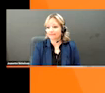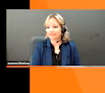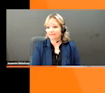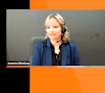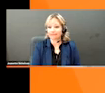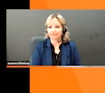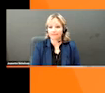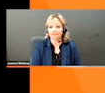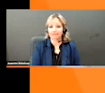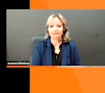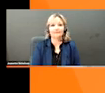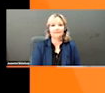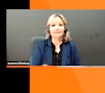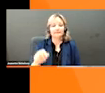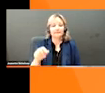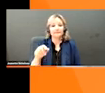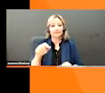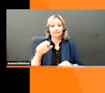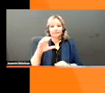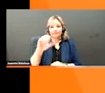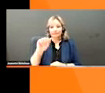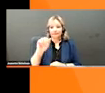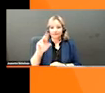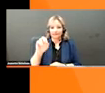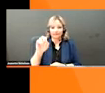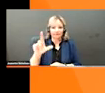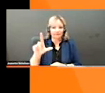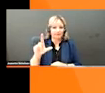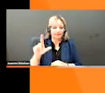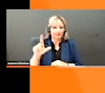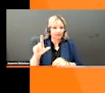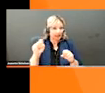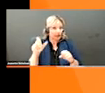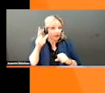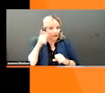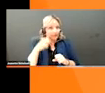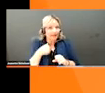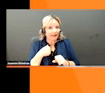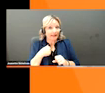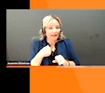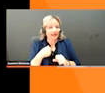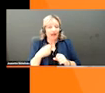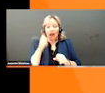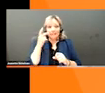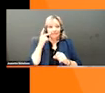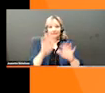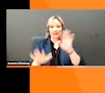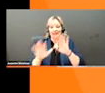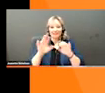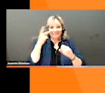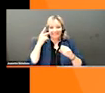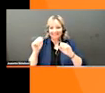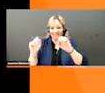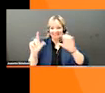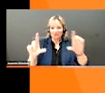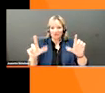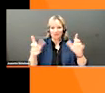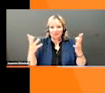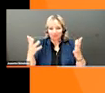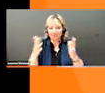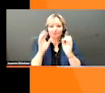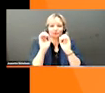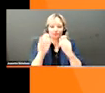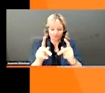Hi there. Can you hear me? Yes. Okay. I can't see anybody else. So I'm just curious